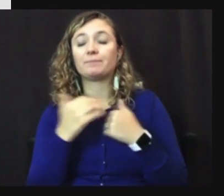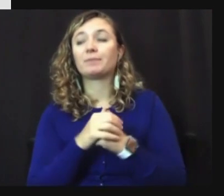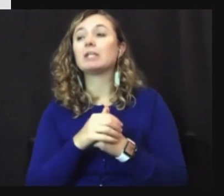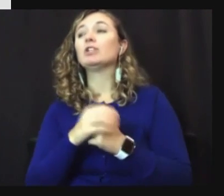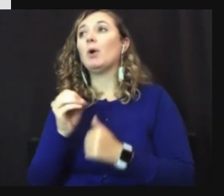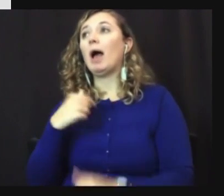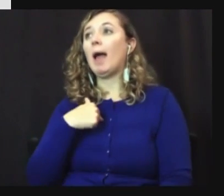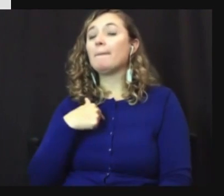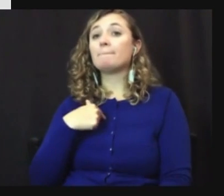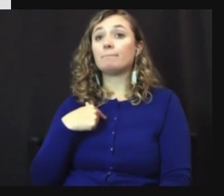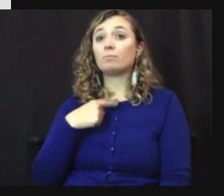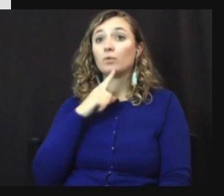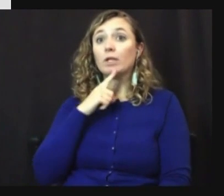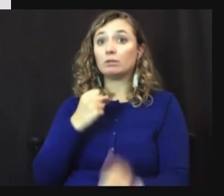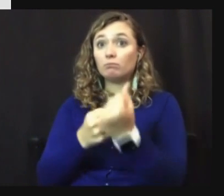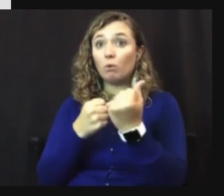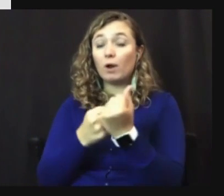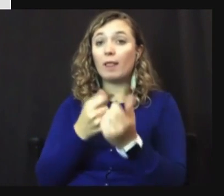and compliance training.